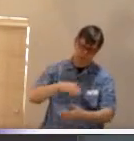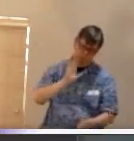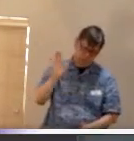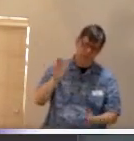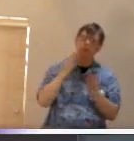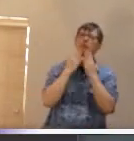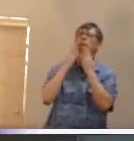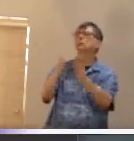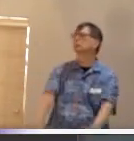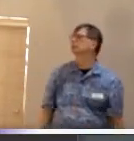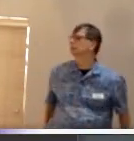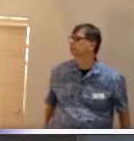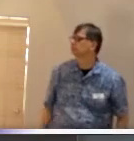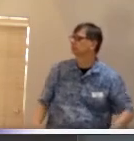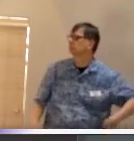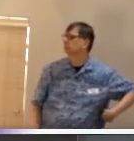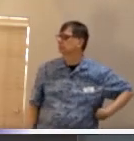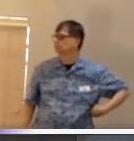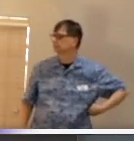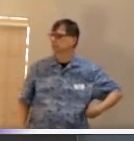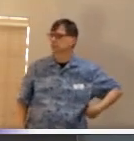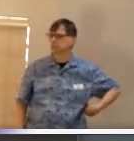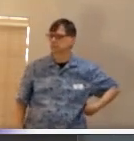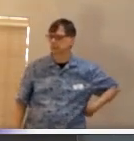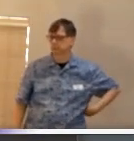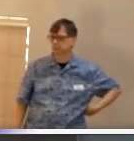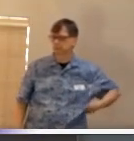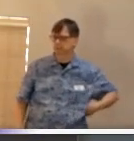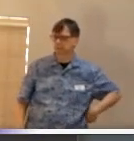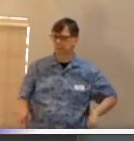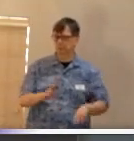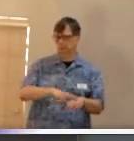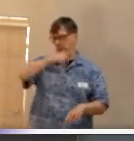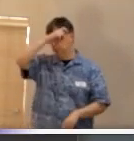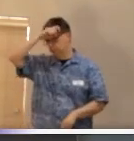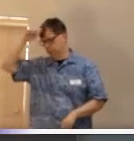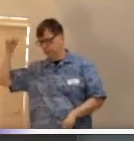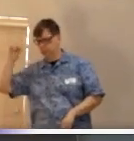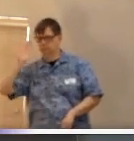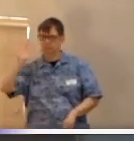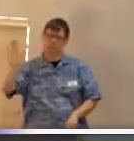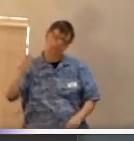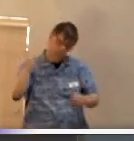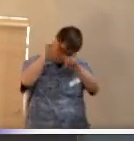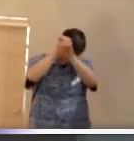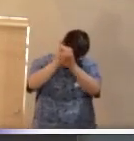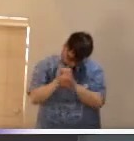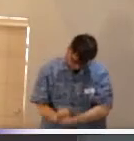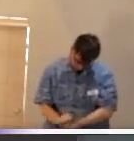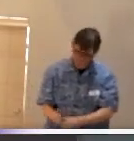The most loving thing I could do for myself today is... And then recognizing that surrender